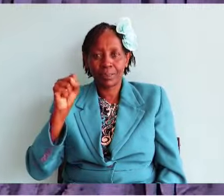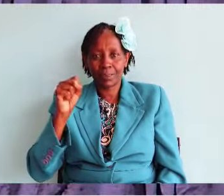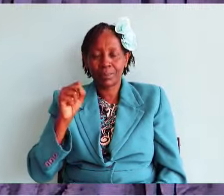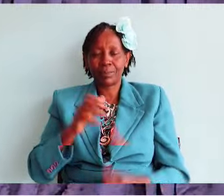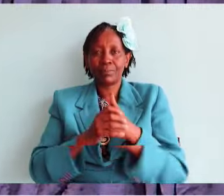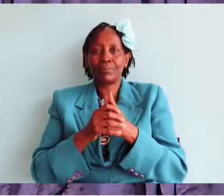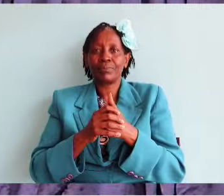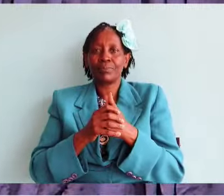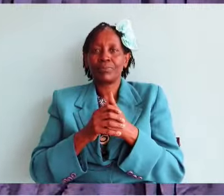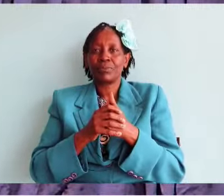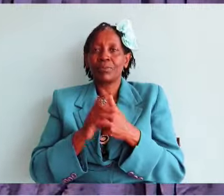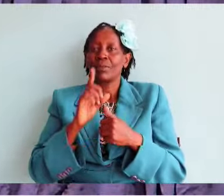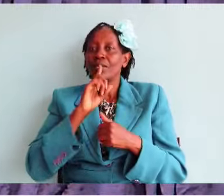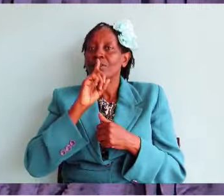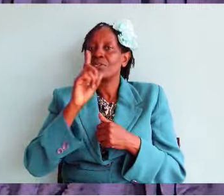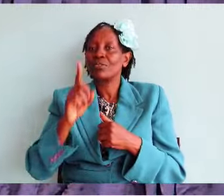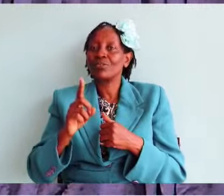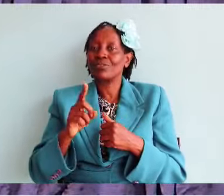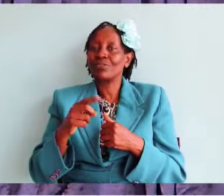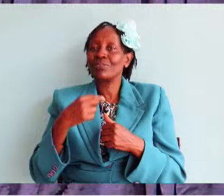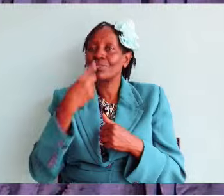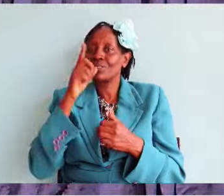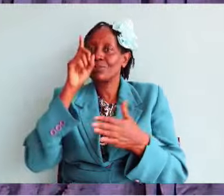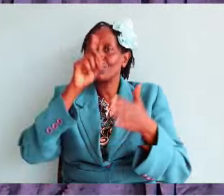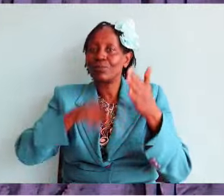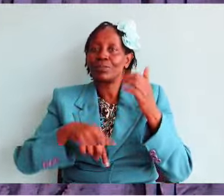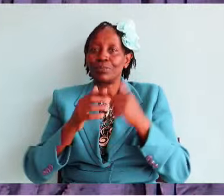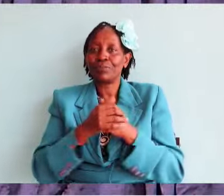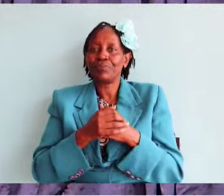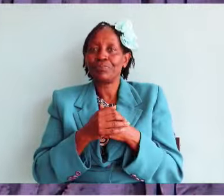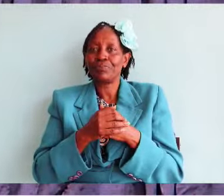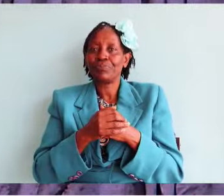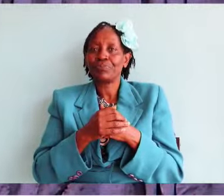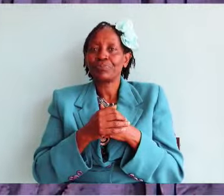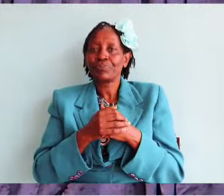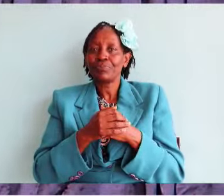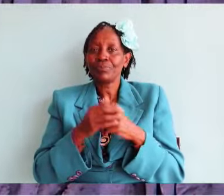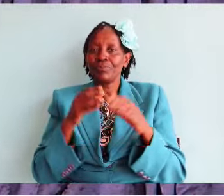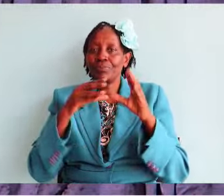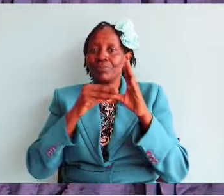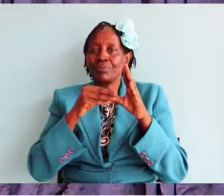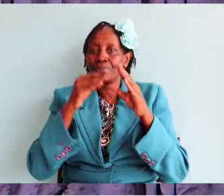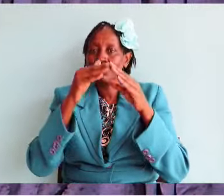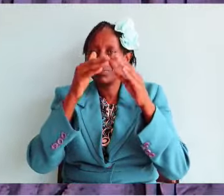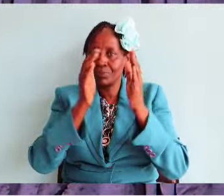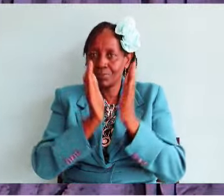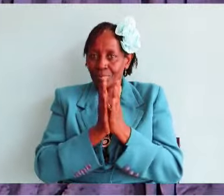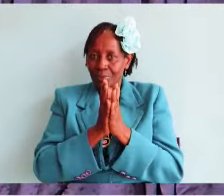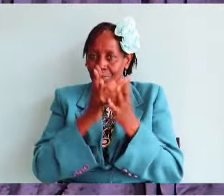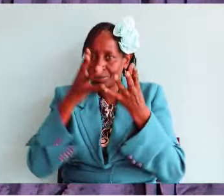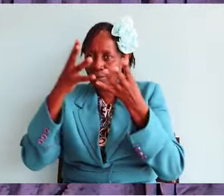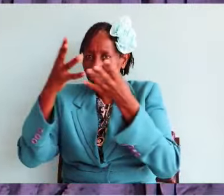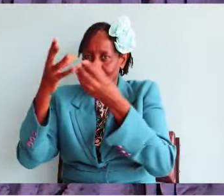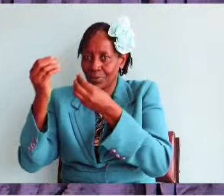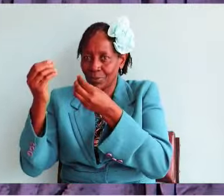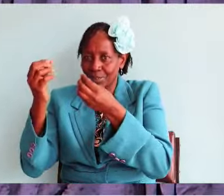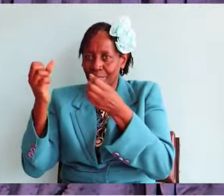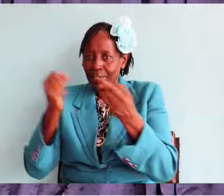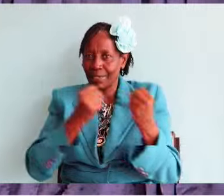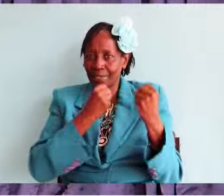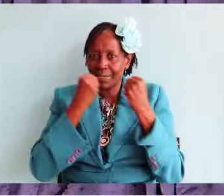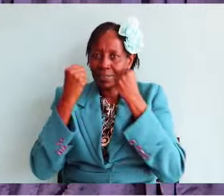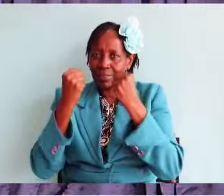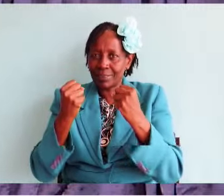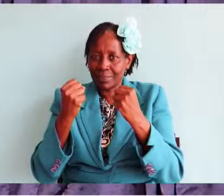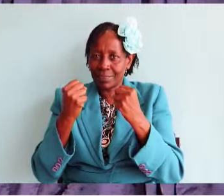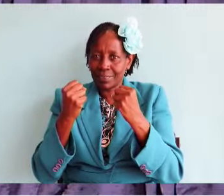that. So, what will you say is now happening? Gideon now is going in the strength that God is